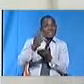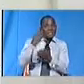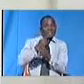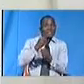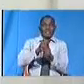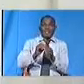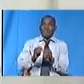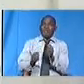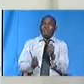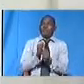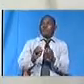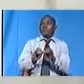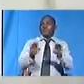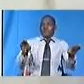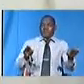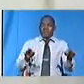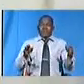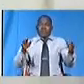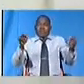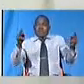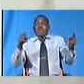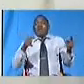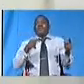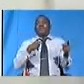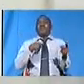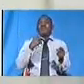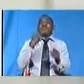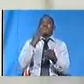had. I leave your lordships with